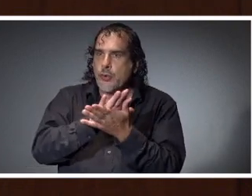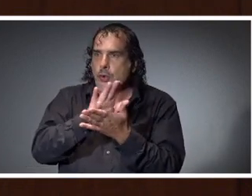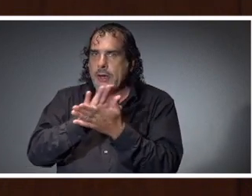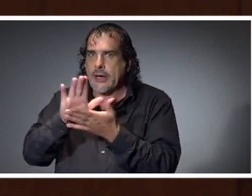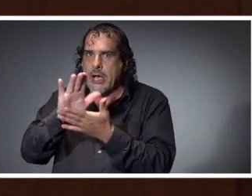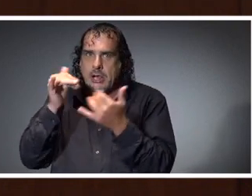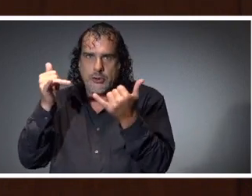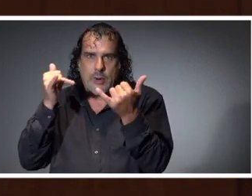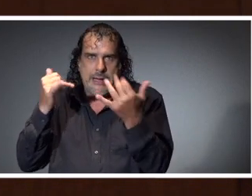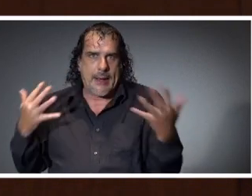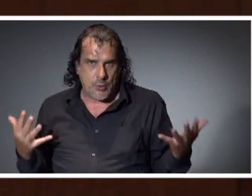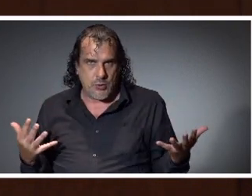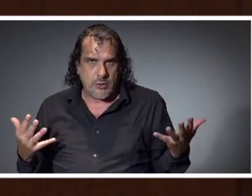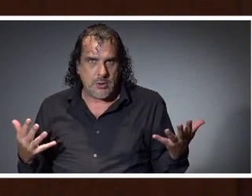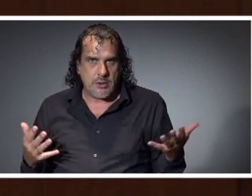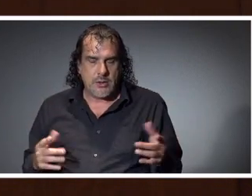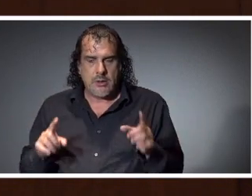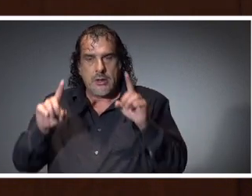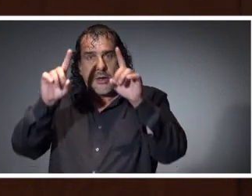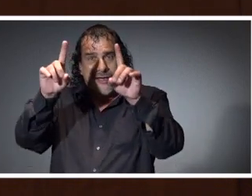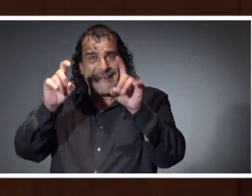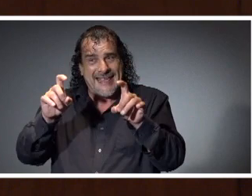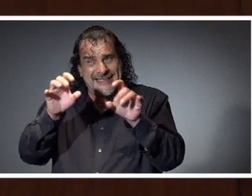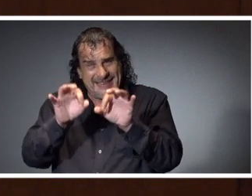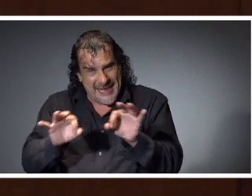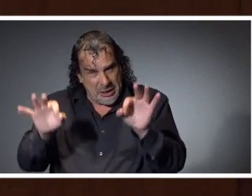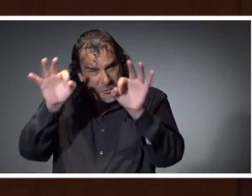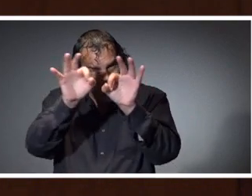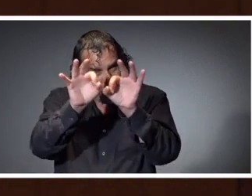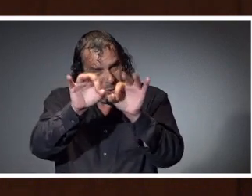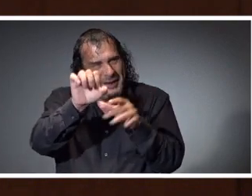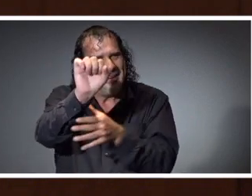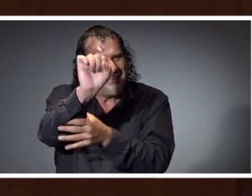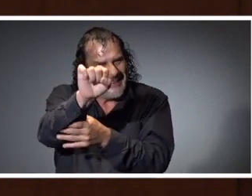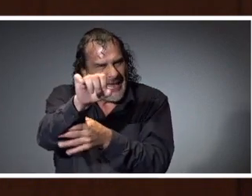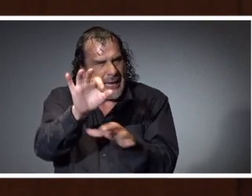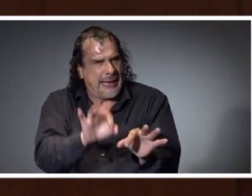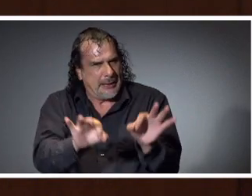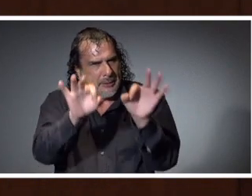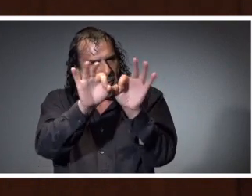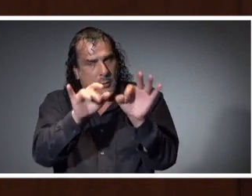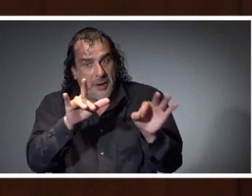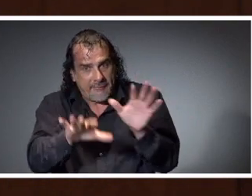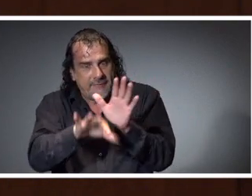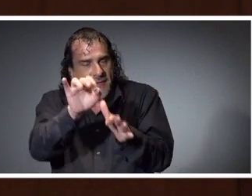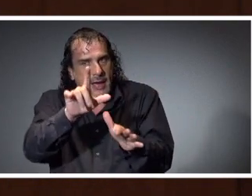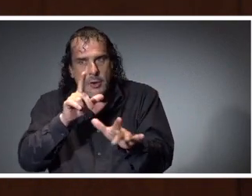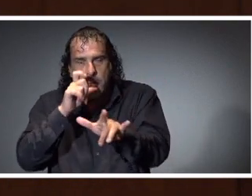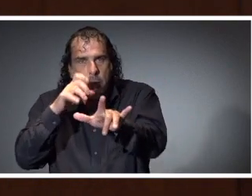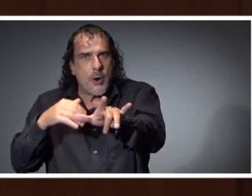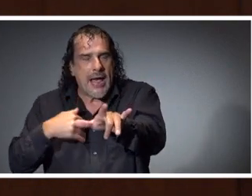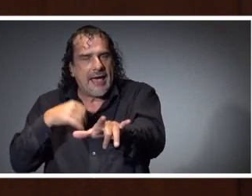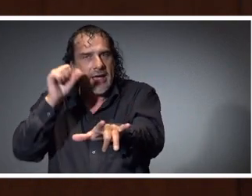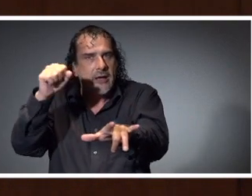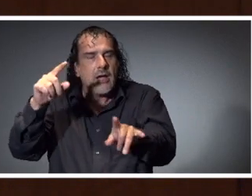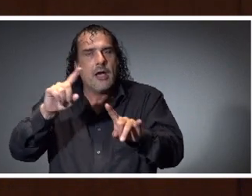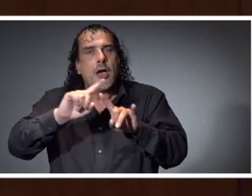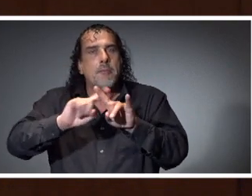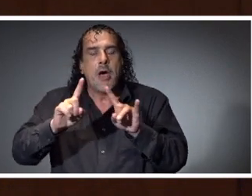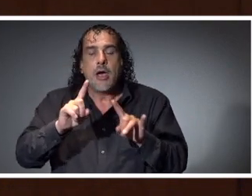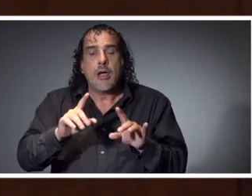out there. One of the things about testing is very important. There's no doubt about it. We got to find who's out there, but nothing is more